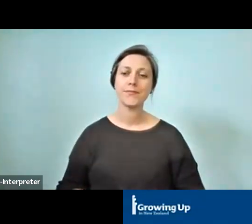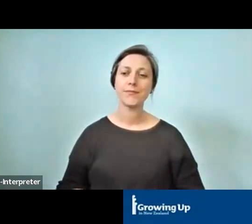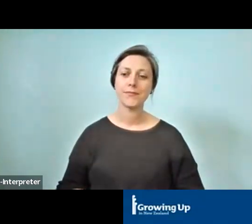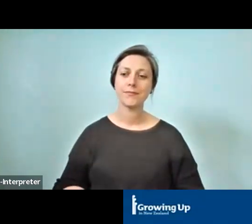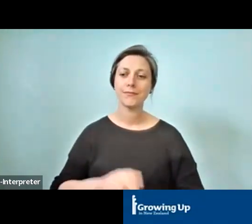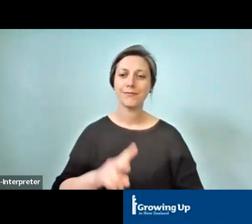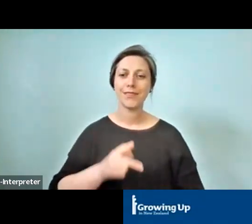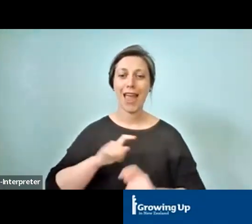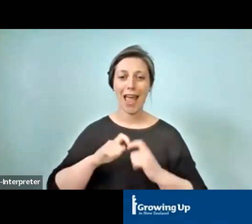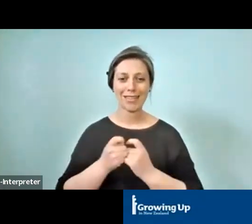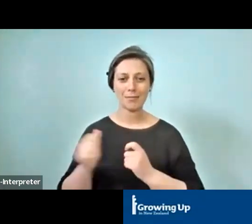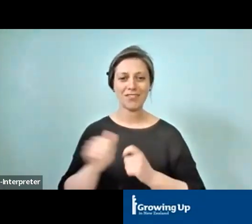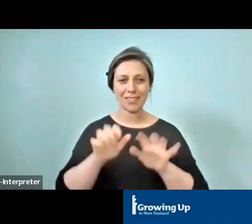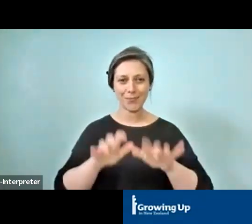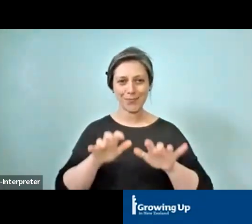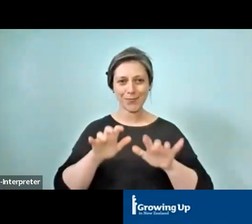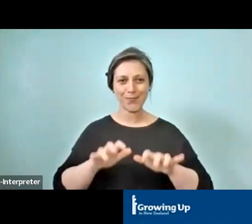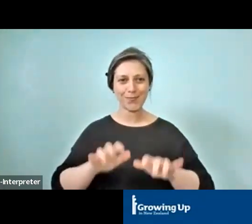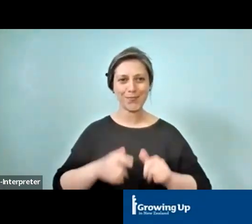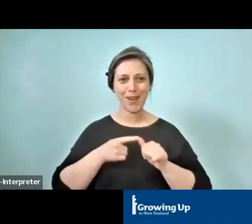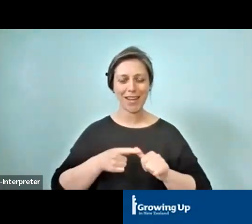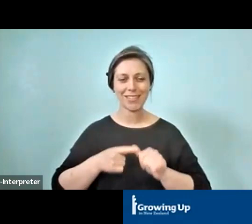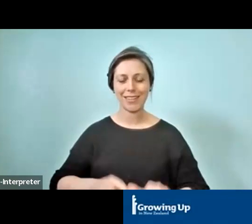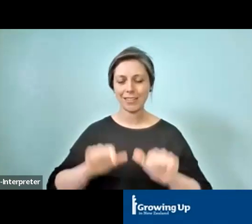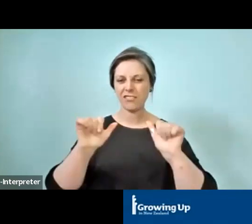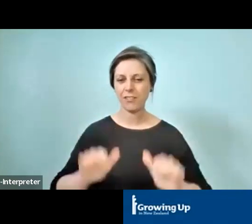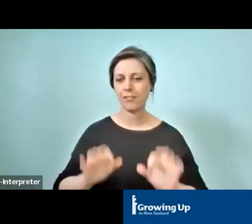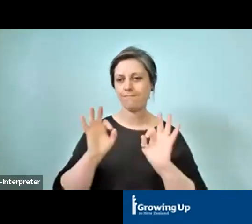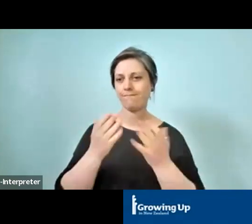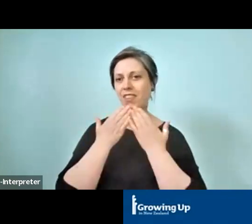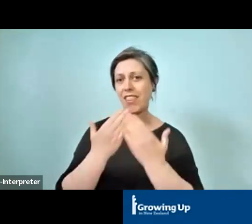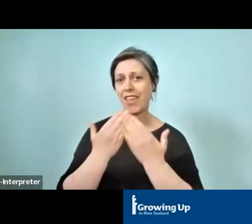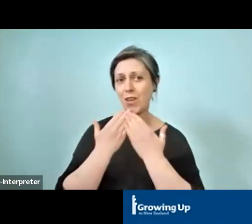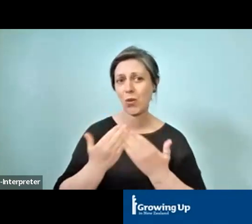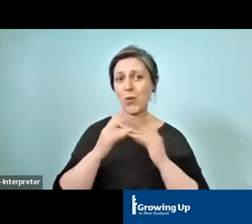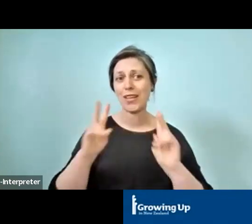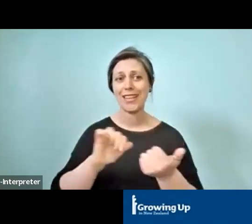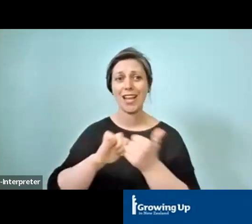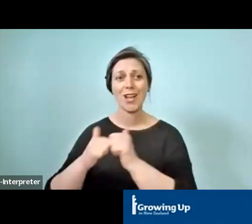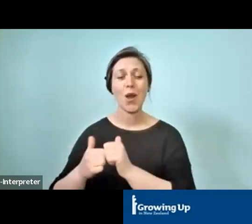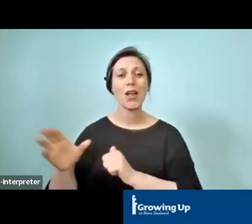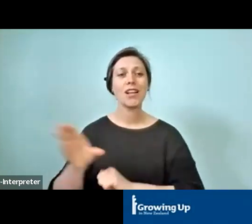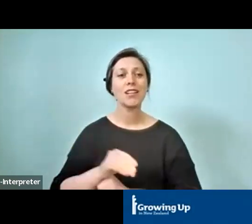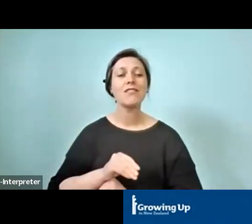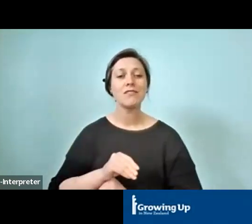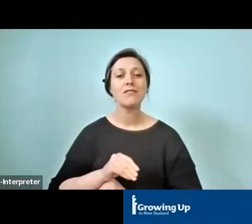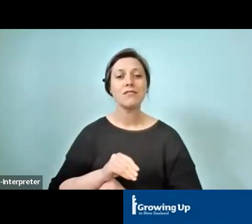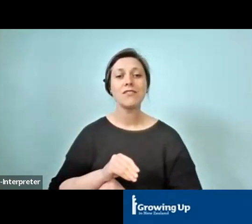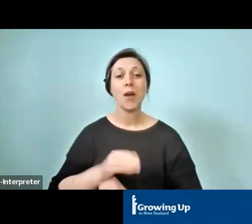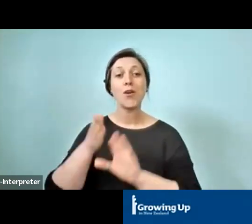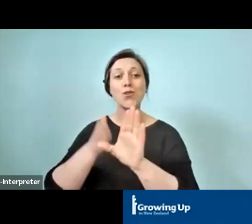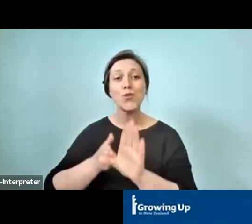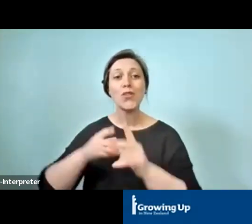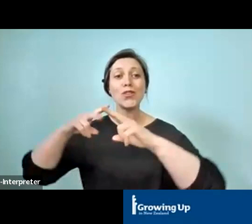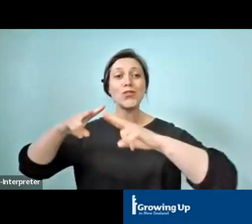see our team has been in and helped to answer some questions. Thank you. It's great to see colleagues from the youth